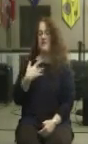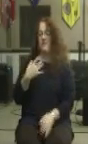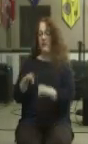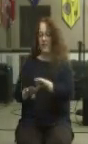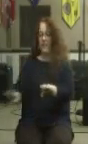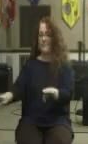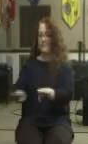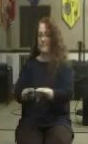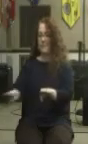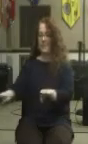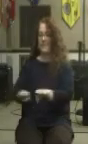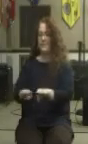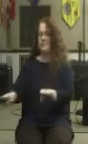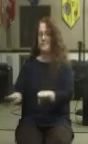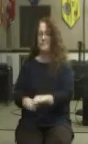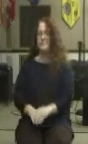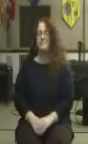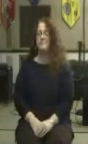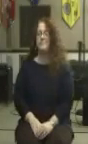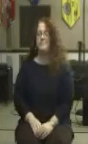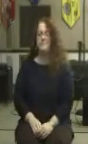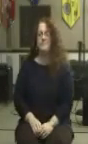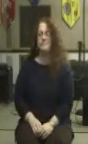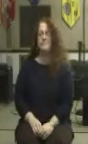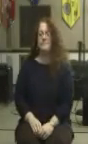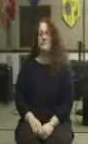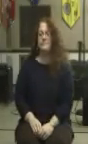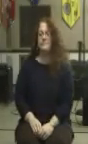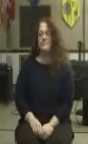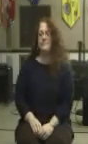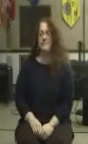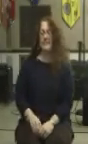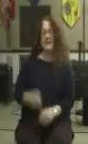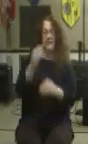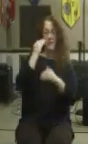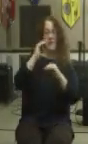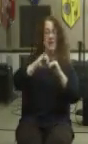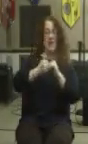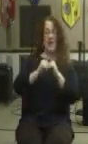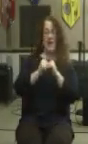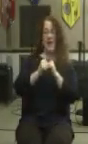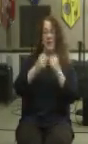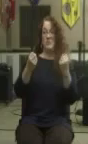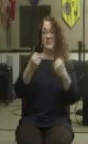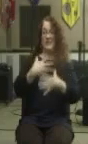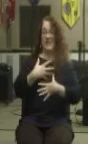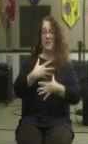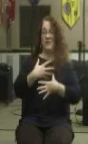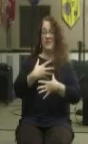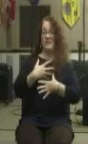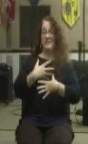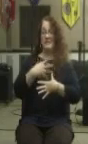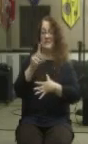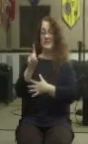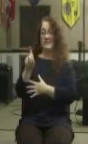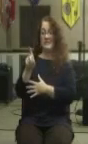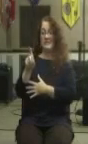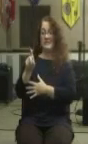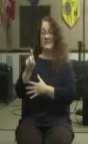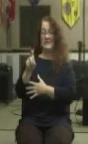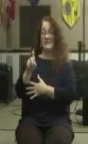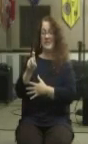no longer feel the bottom. You know how scary that is?